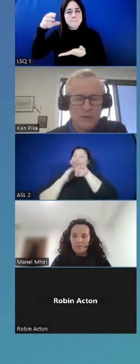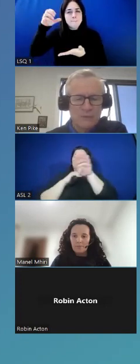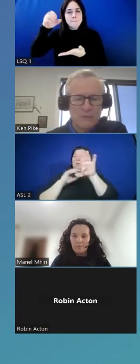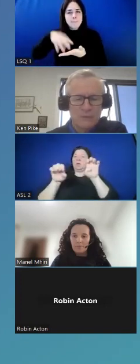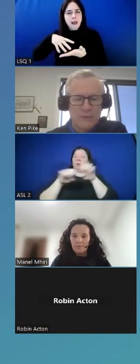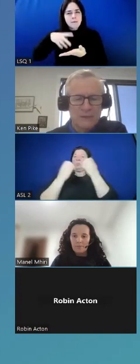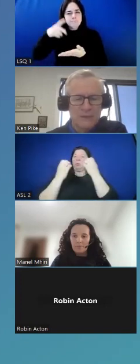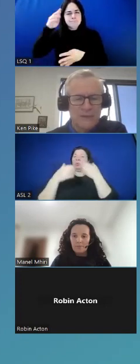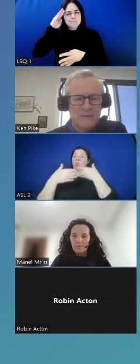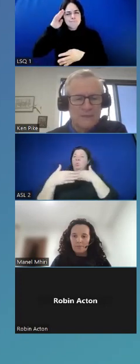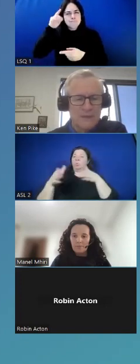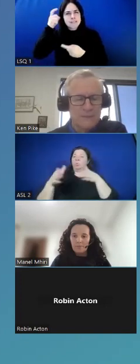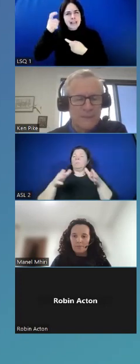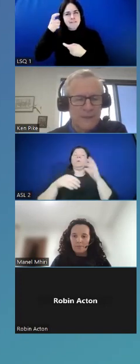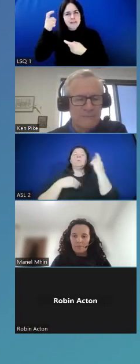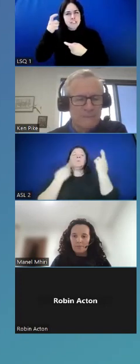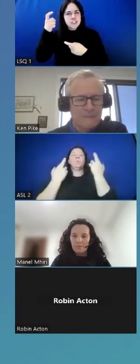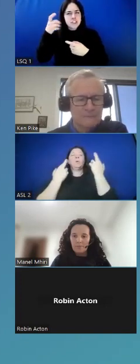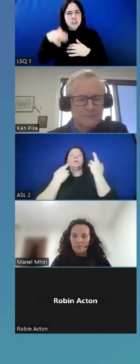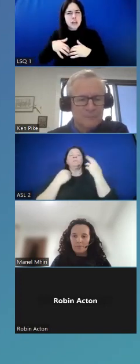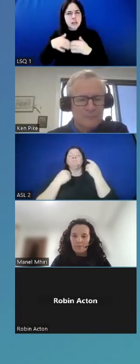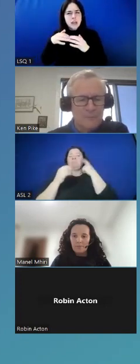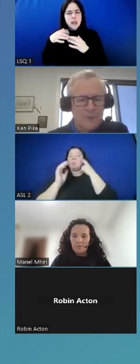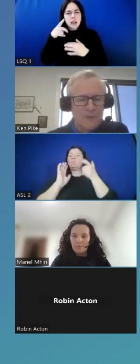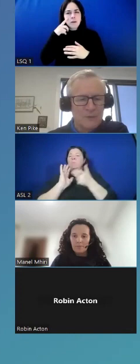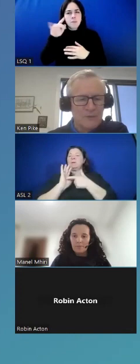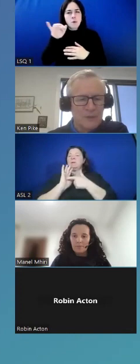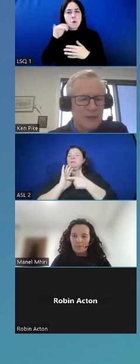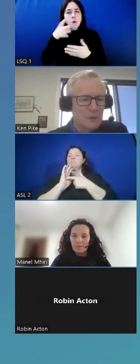were recognizing that the